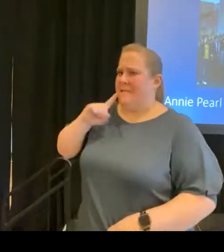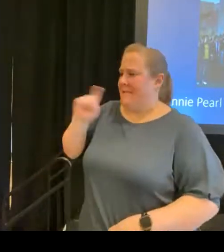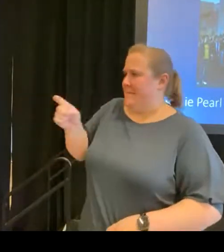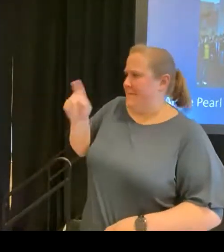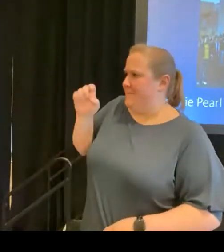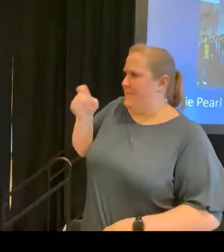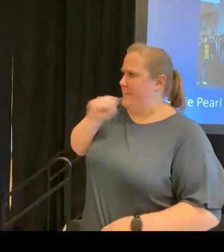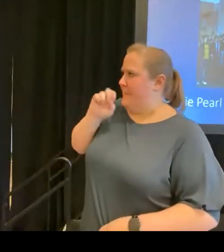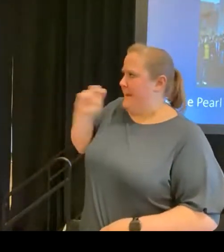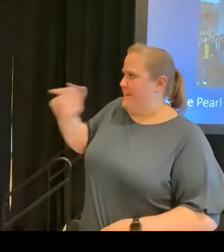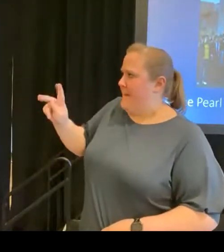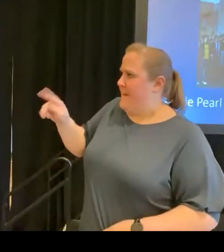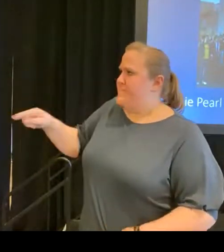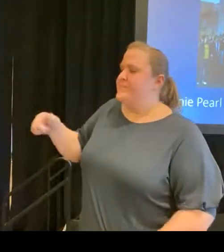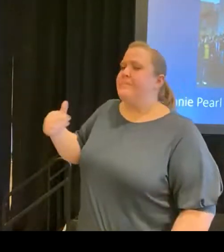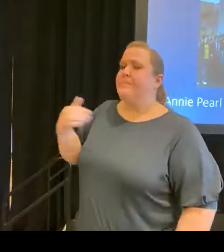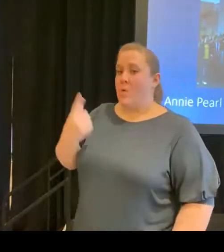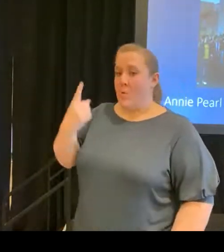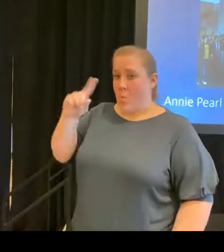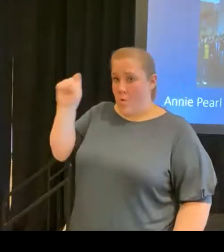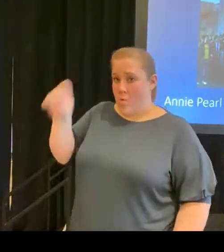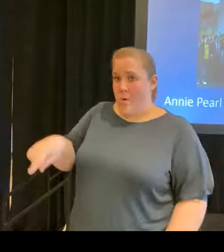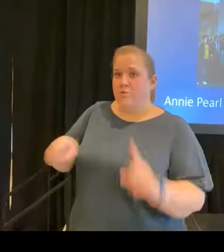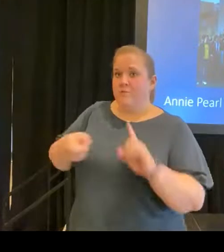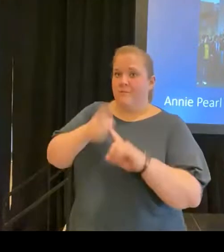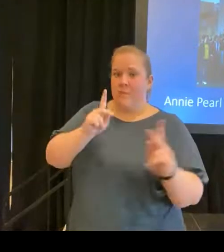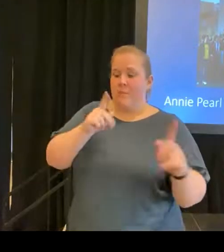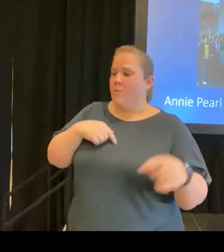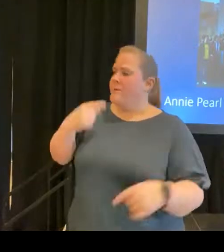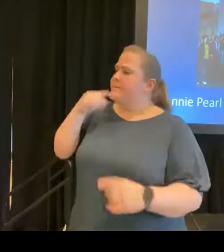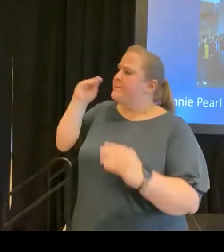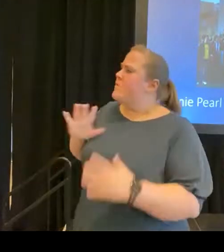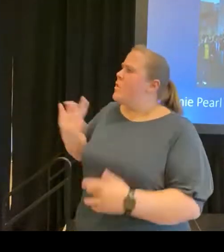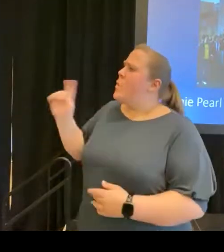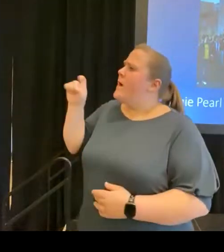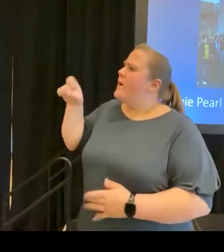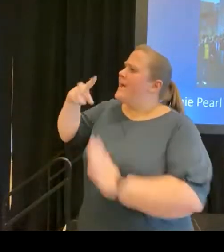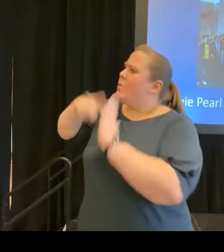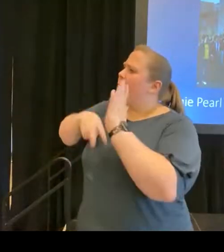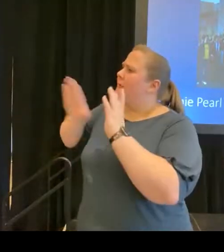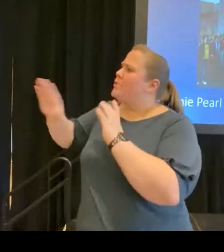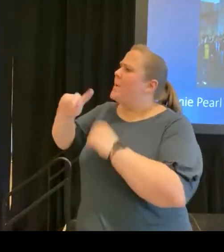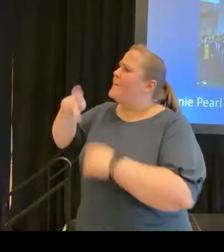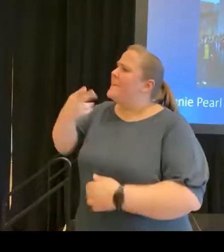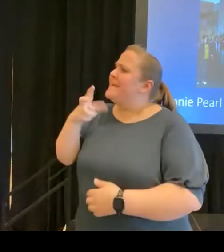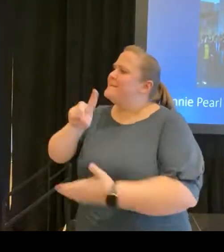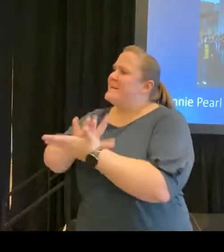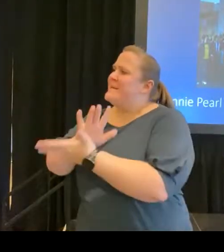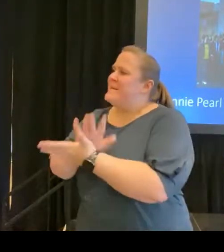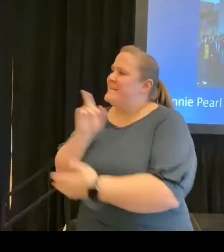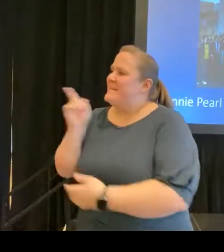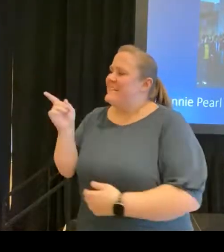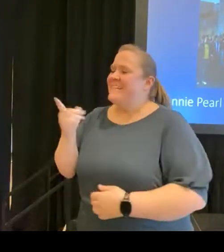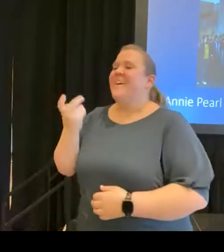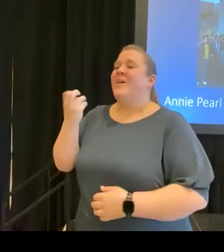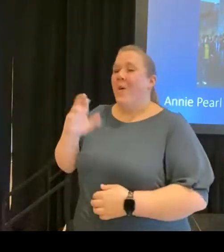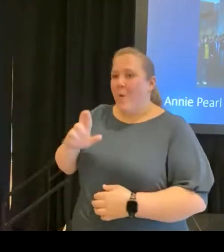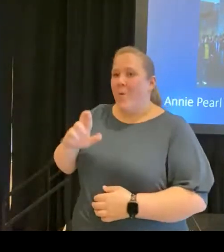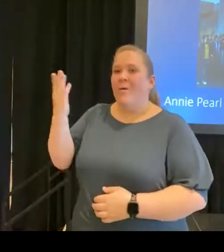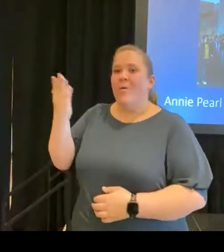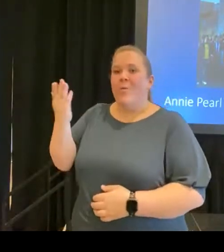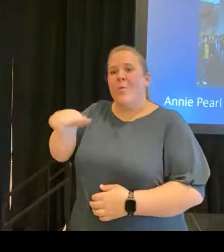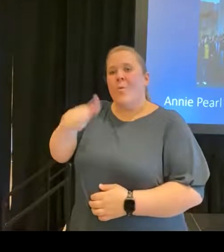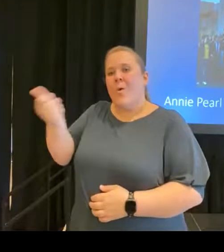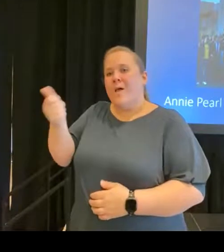mic back one more time. Because one of our questions said, Professor, education, or what